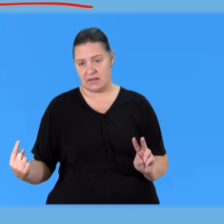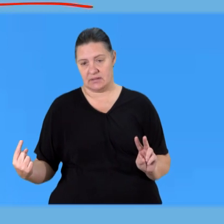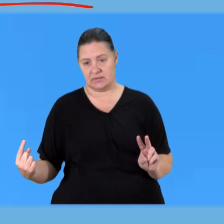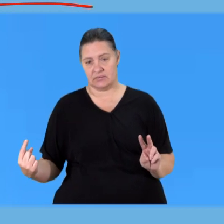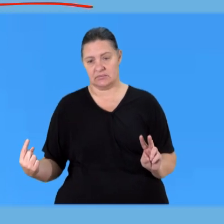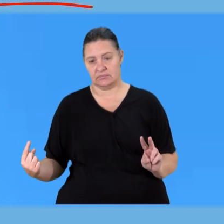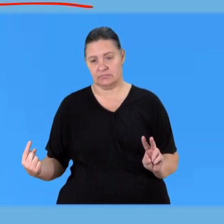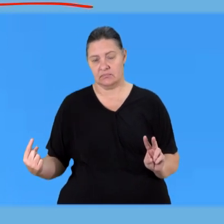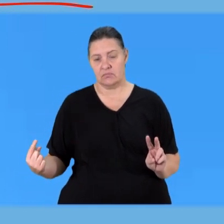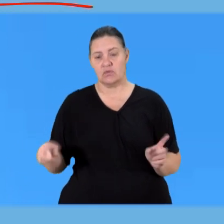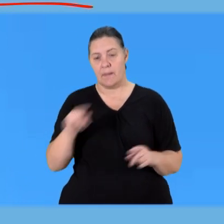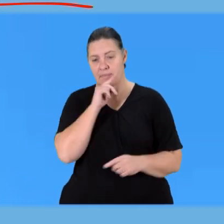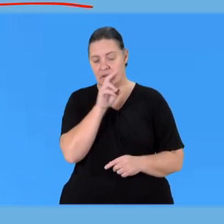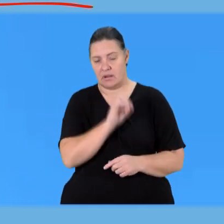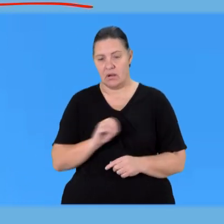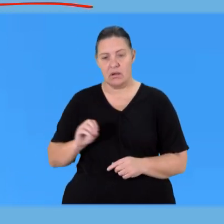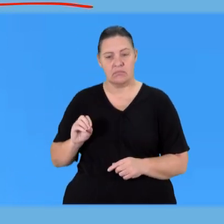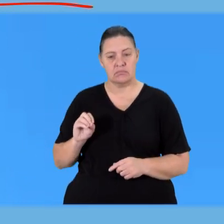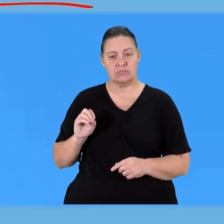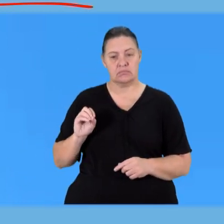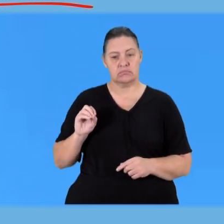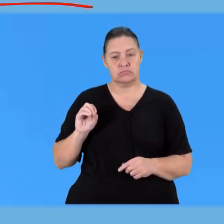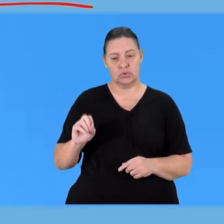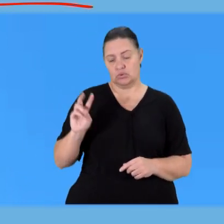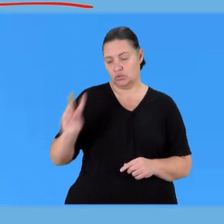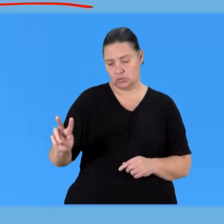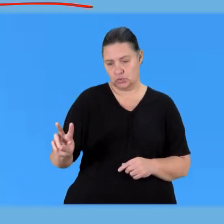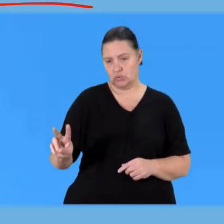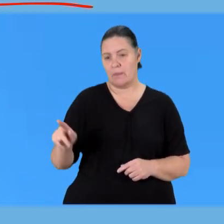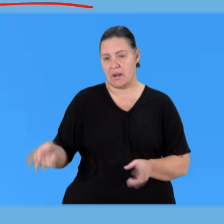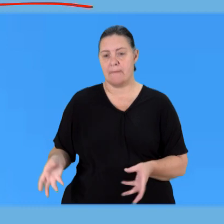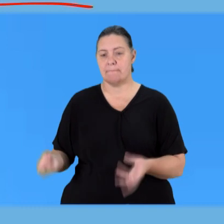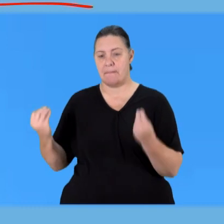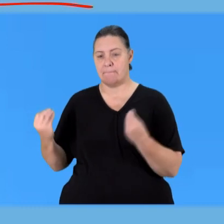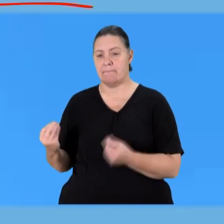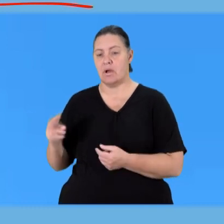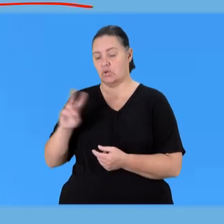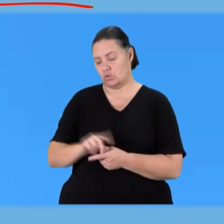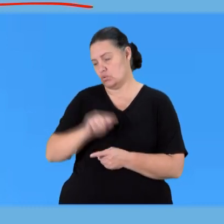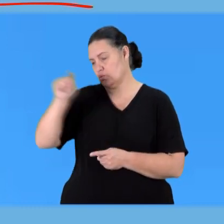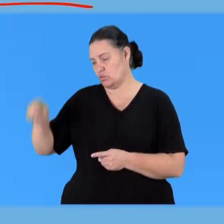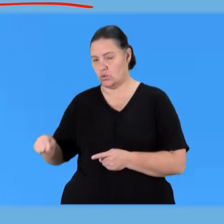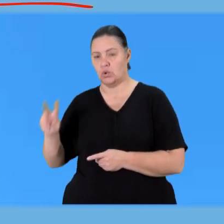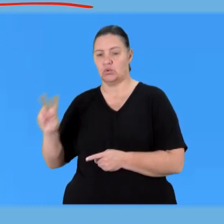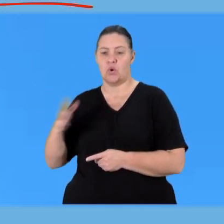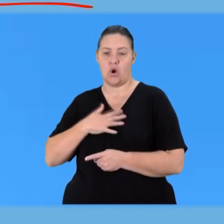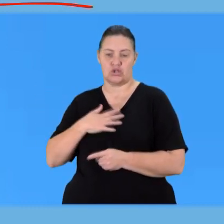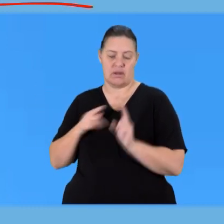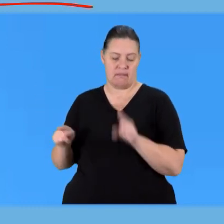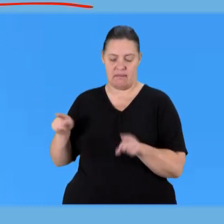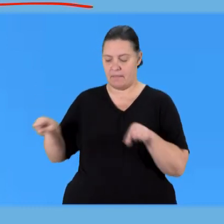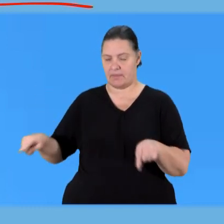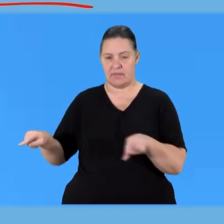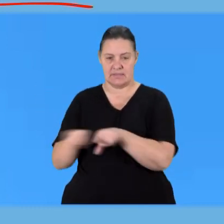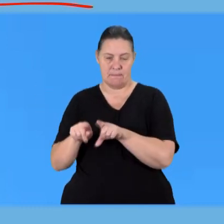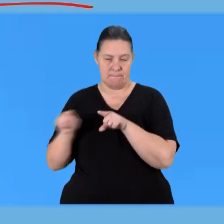left-hand side and there's 1 on the right-hand side. So that's an easy fix if I put a 2 there. Now that 2 multiplies my oxygen, so that